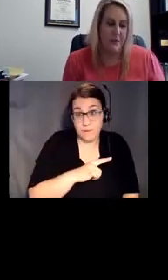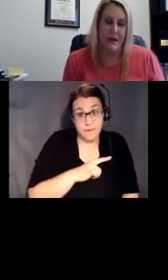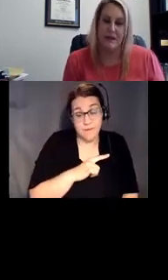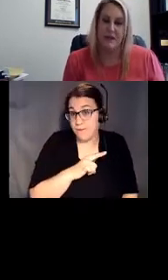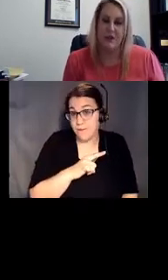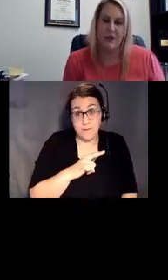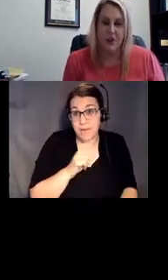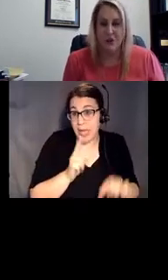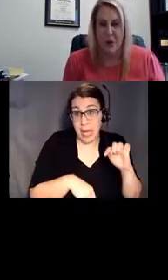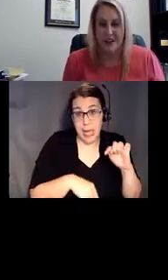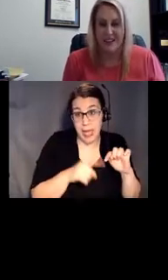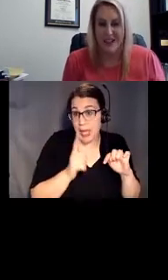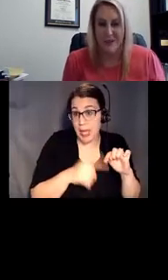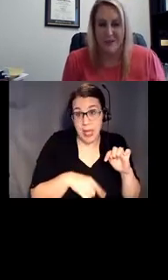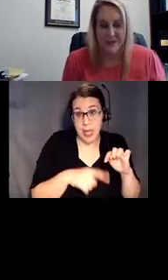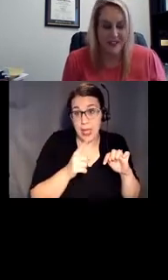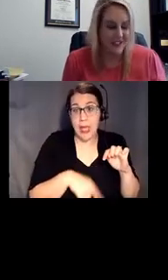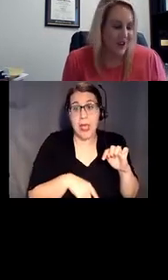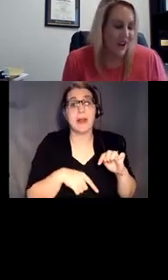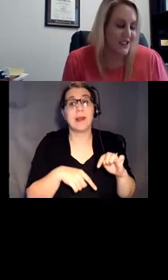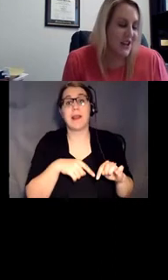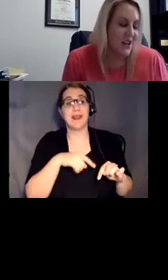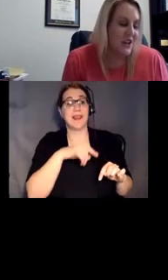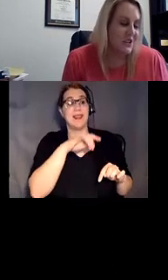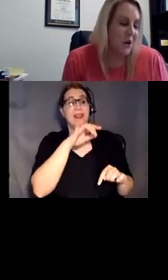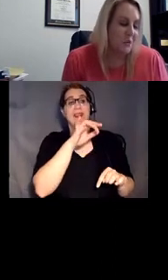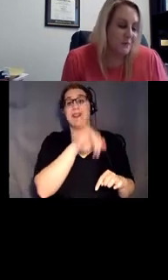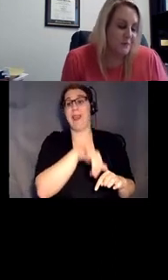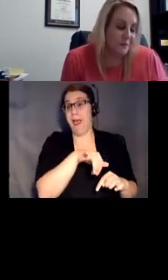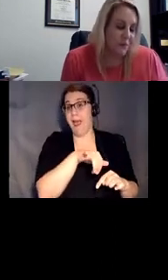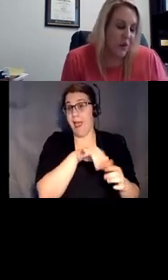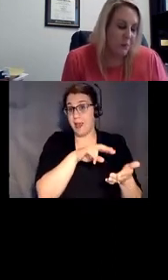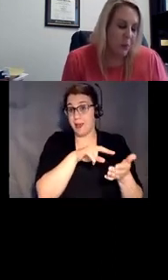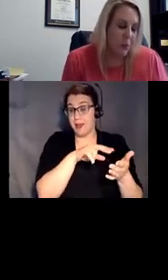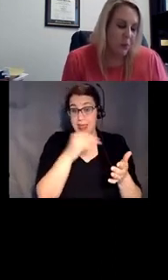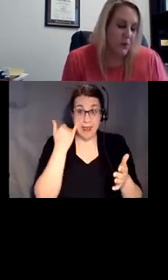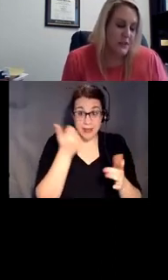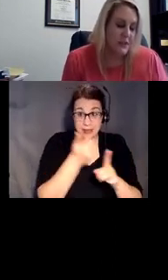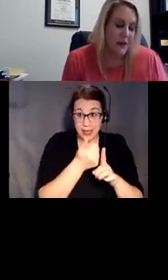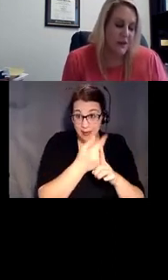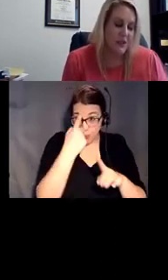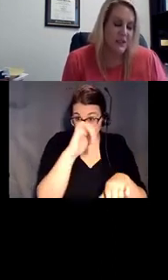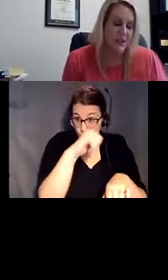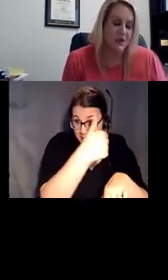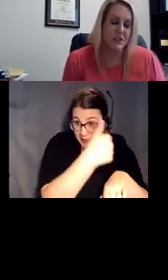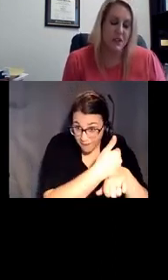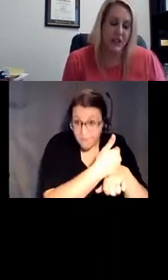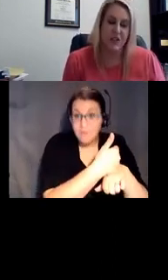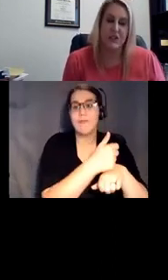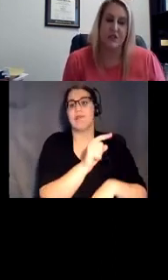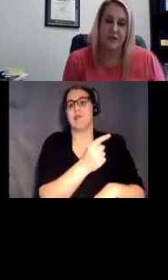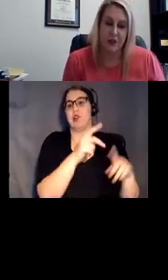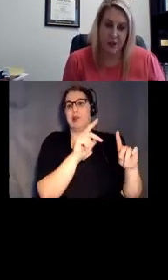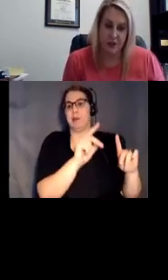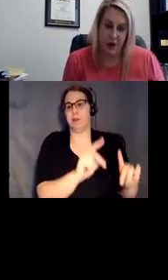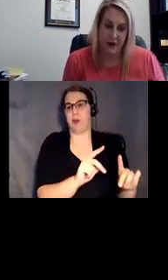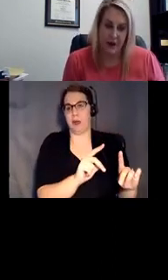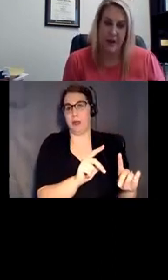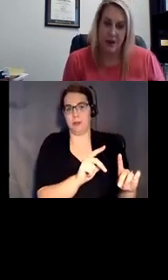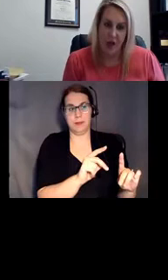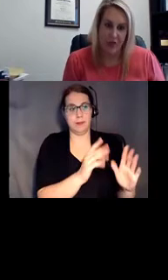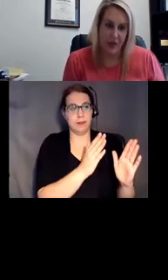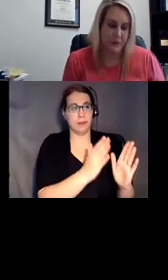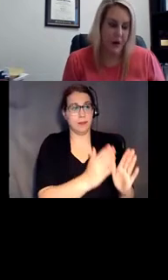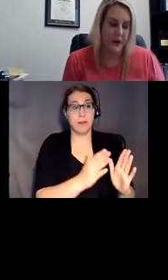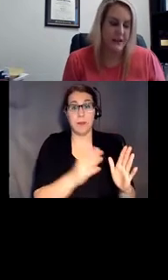could not, because these are first-party supplemental needs trusts. So pooled special needs trust collections of